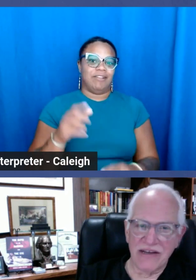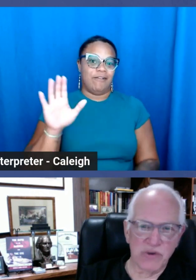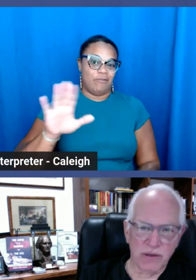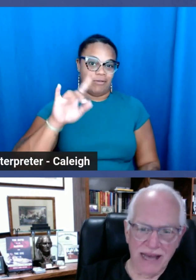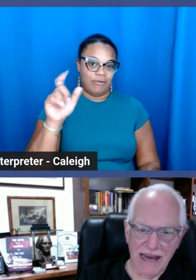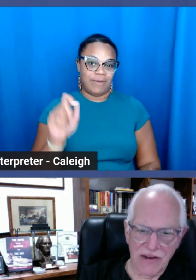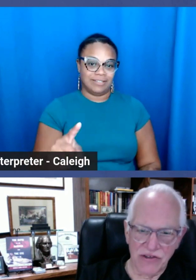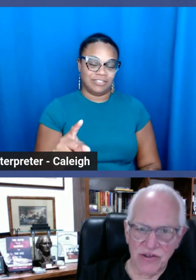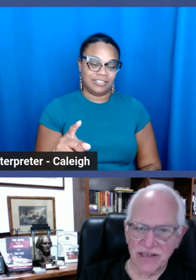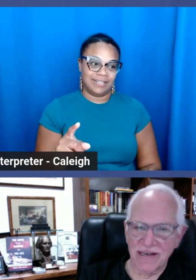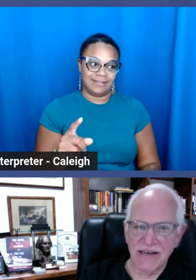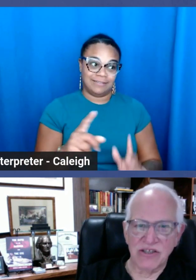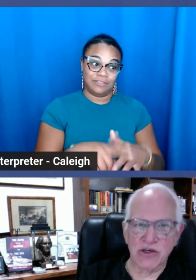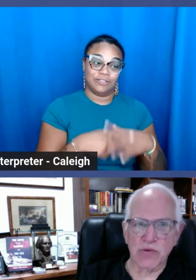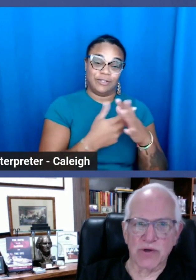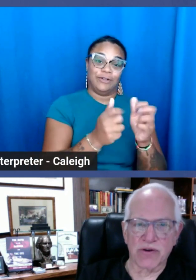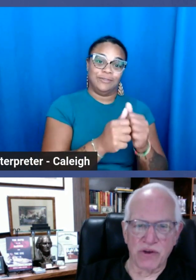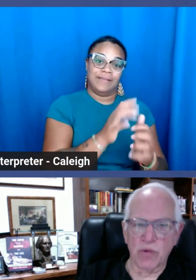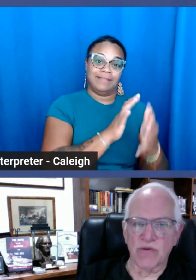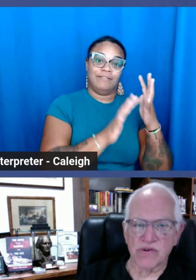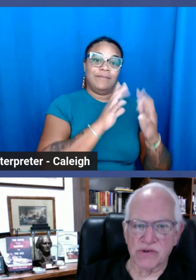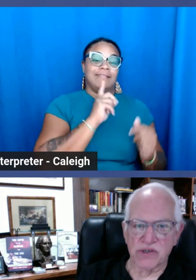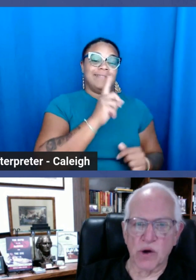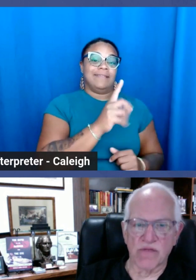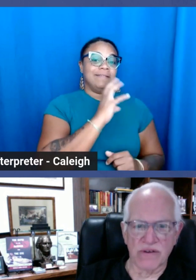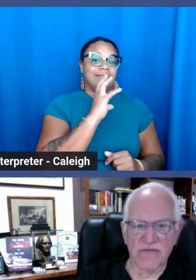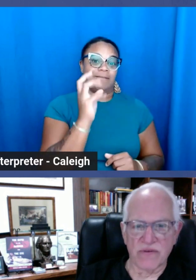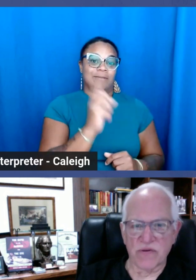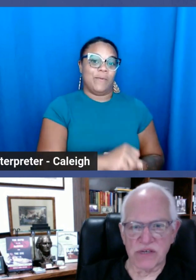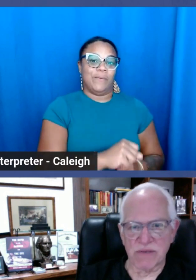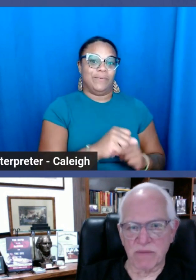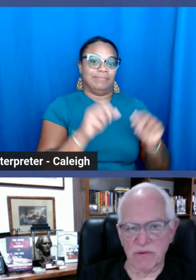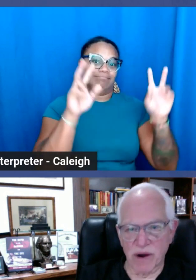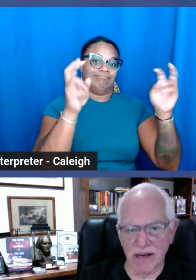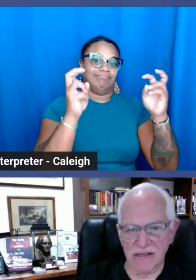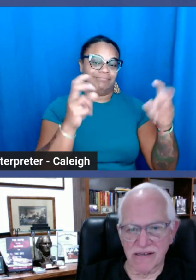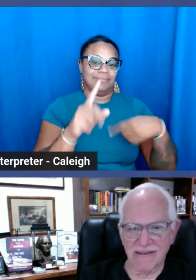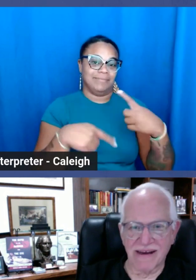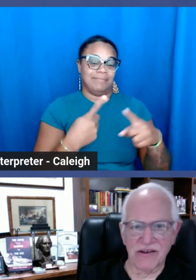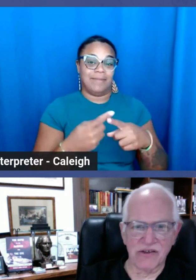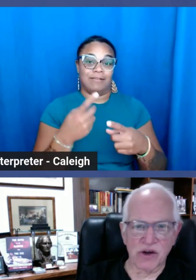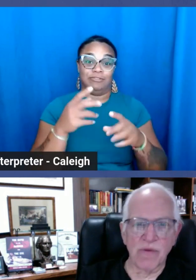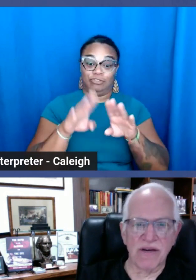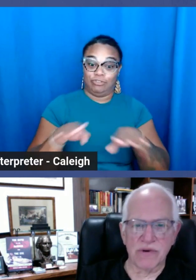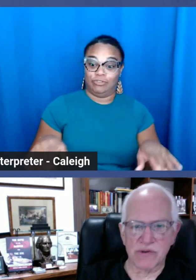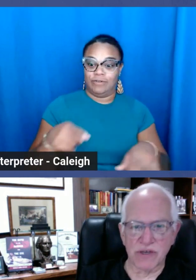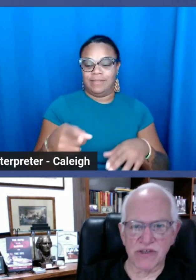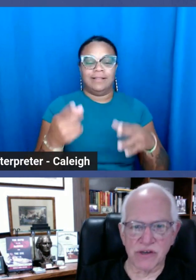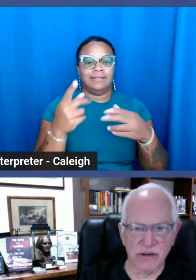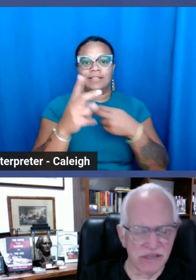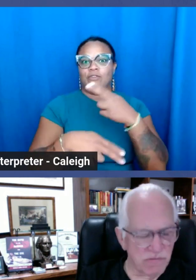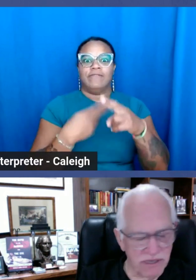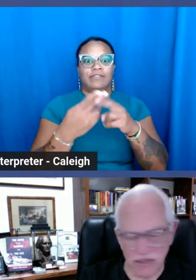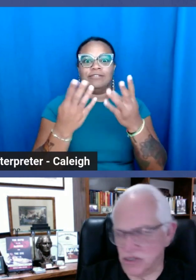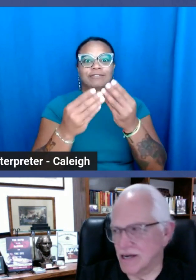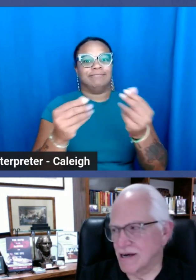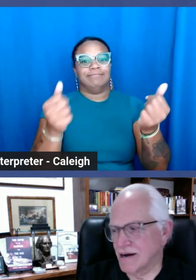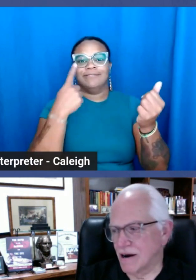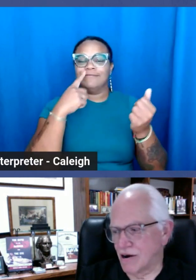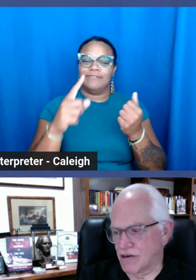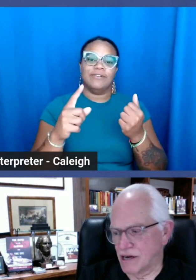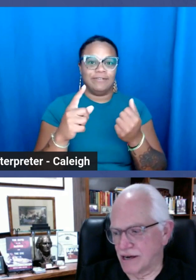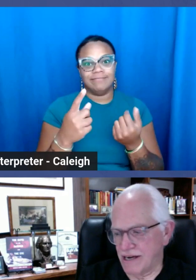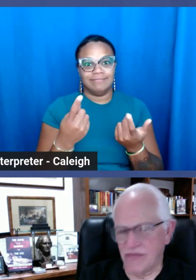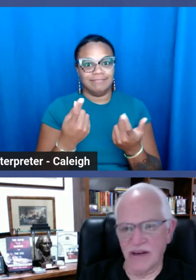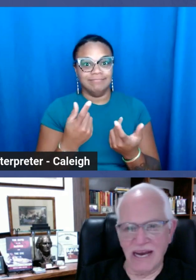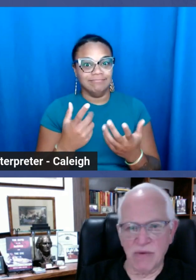an age-old adage that children are the universal solvent for First Amendment rights. That is, so many restrictions on speech